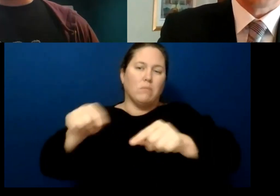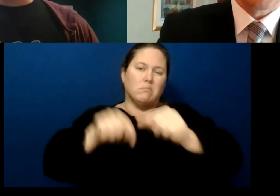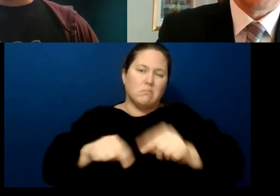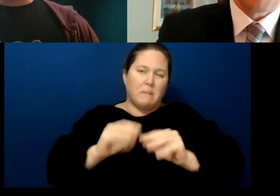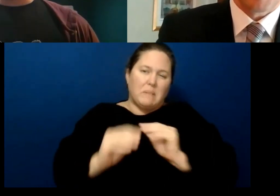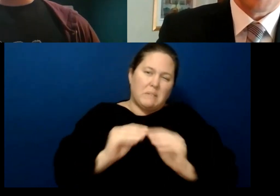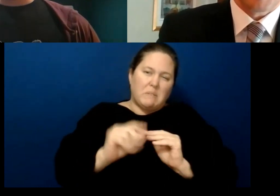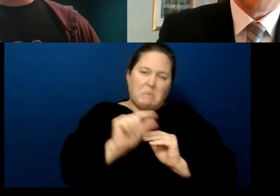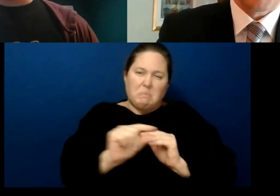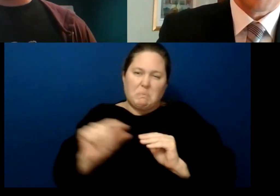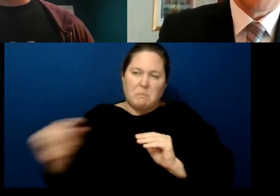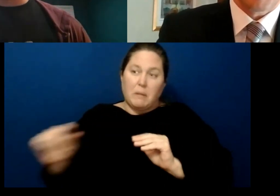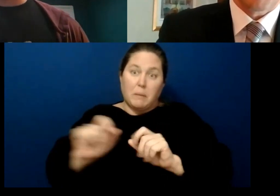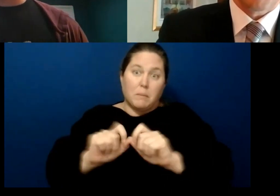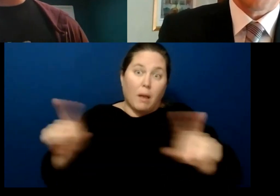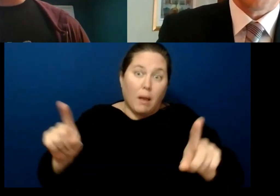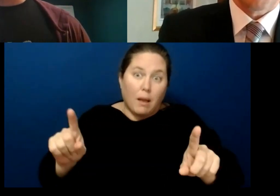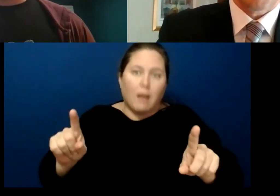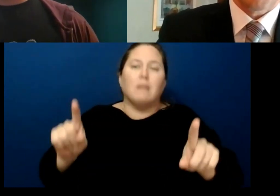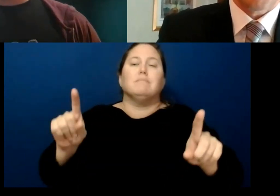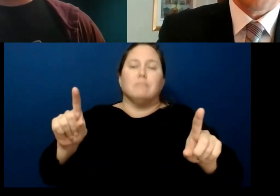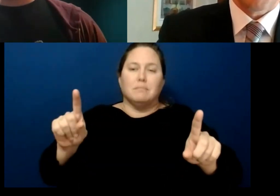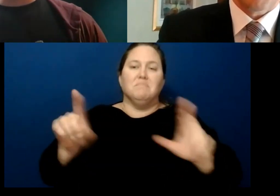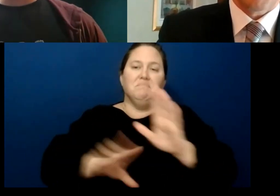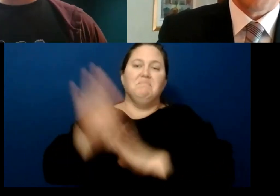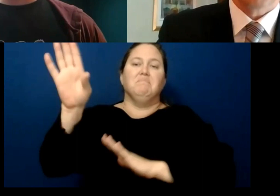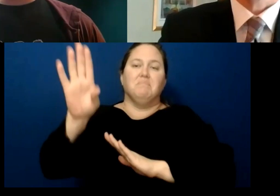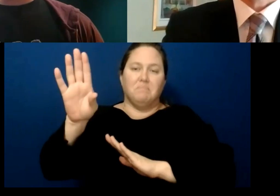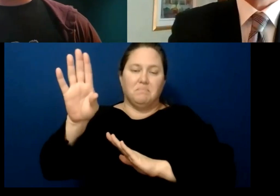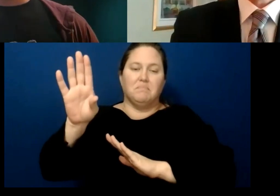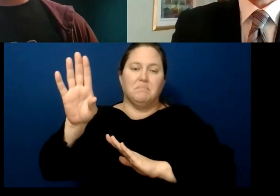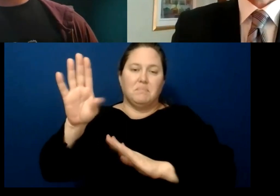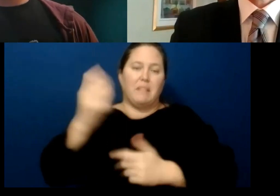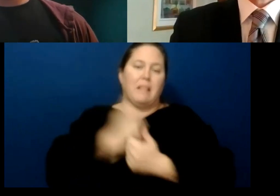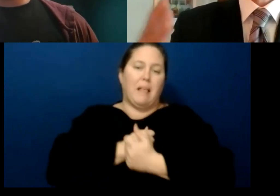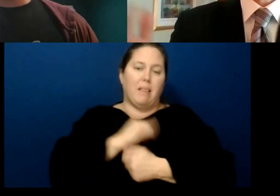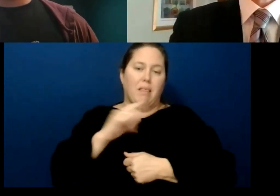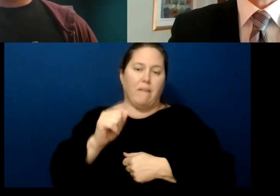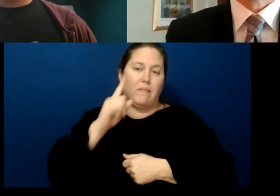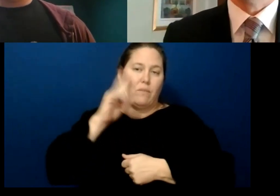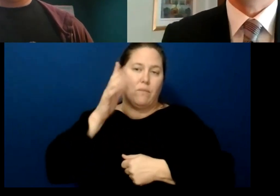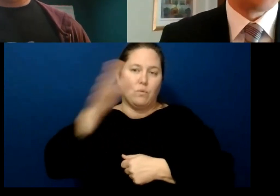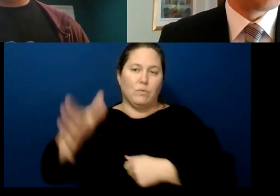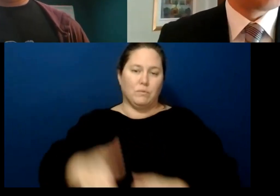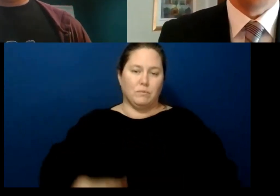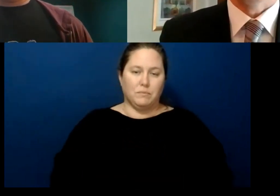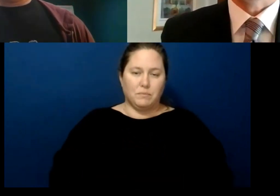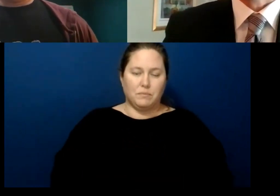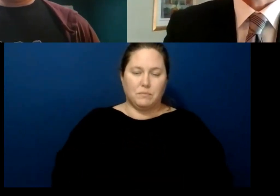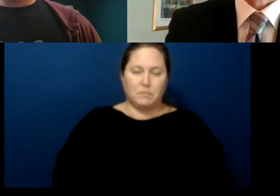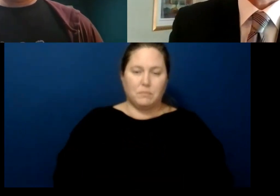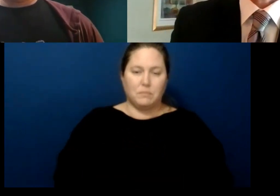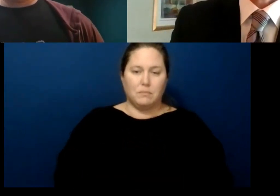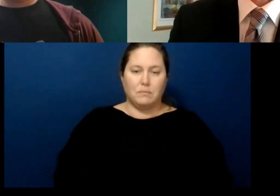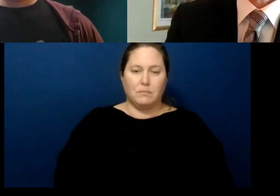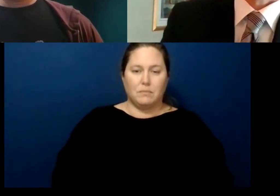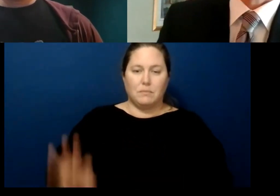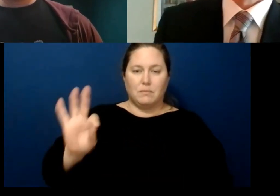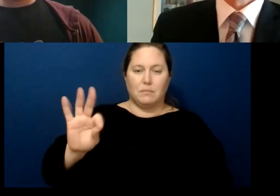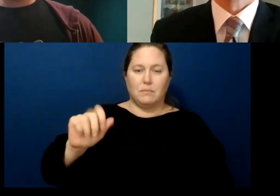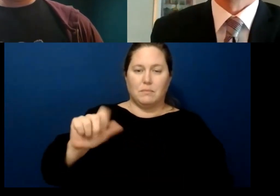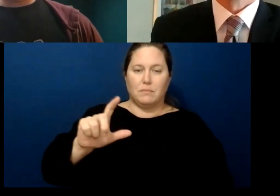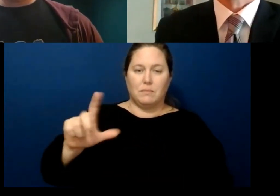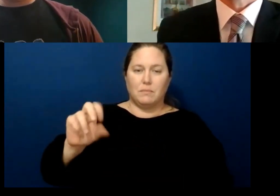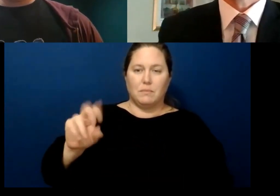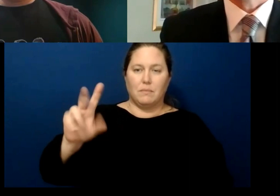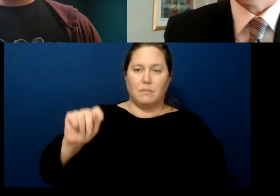then people will love it and want to play it, into the future. There's some discussion in the chat about Fallout 76. Some